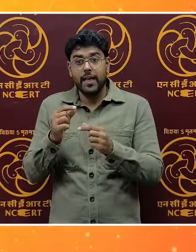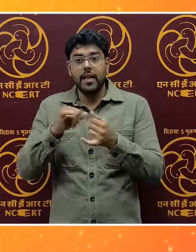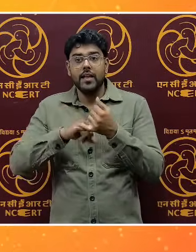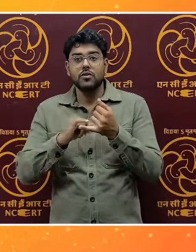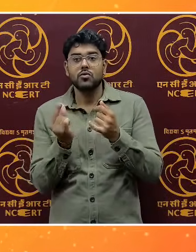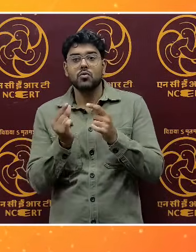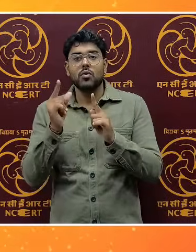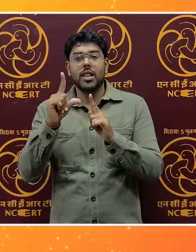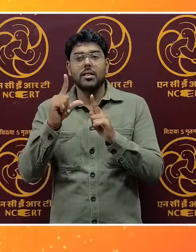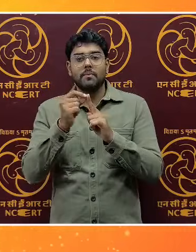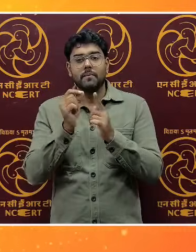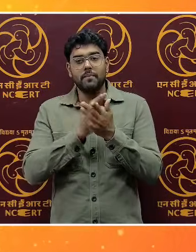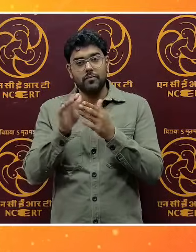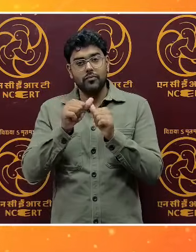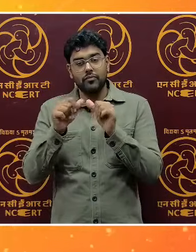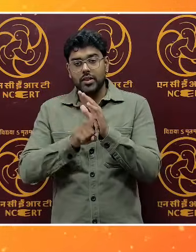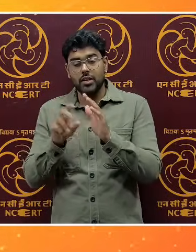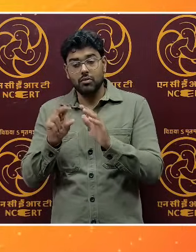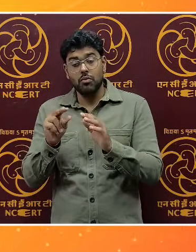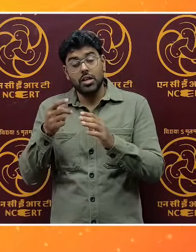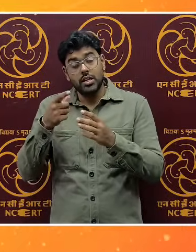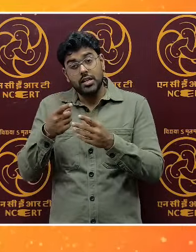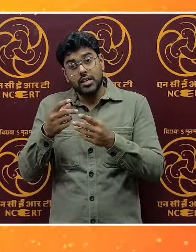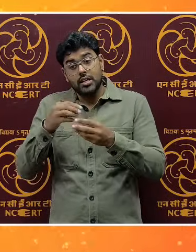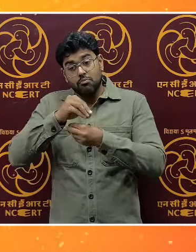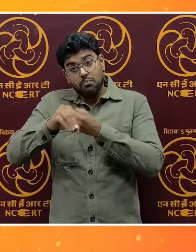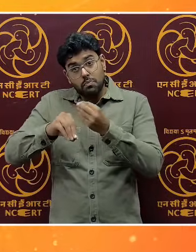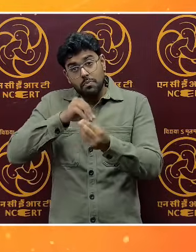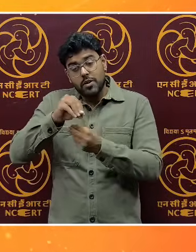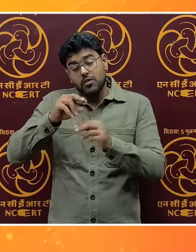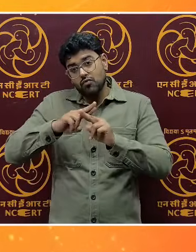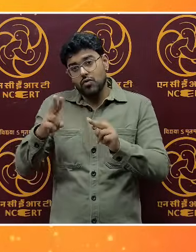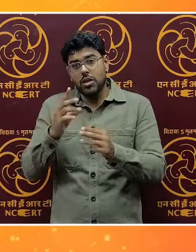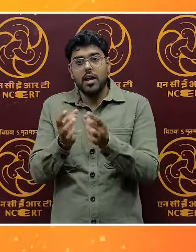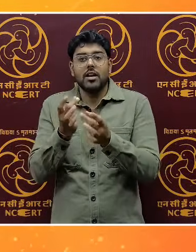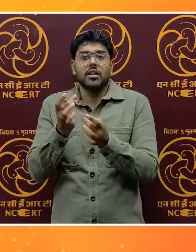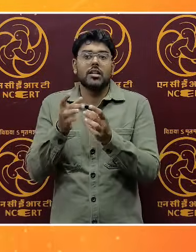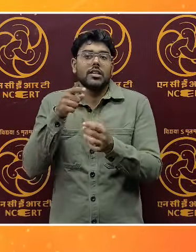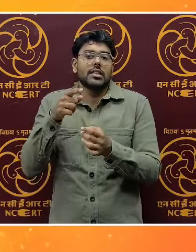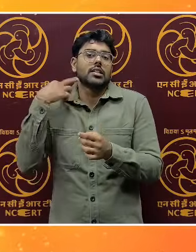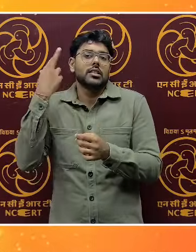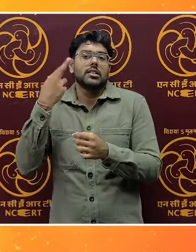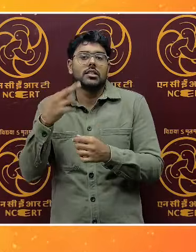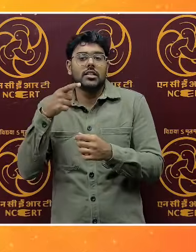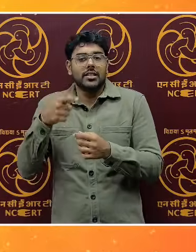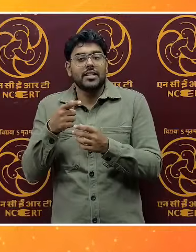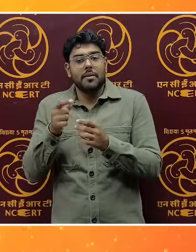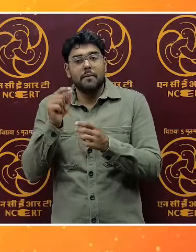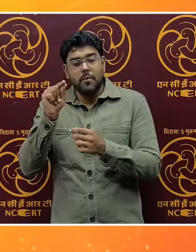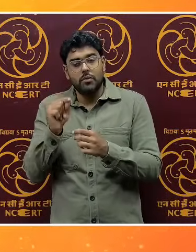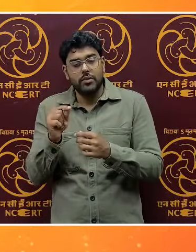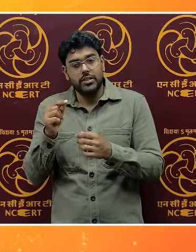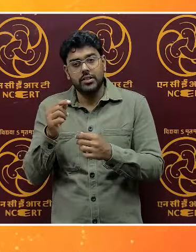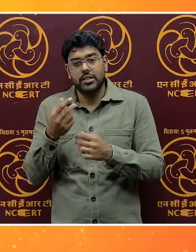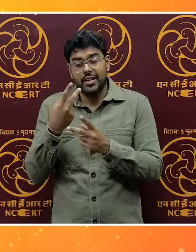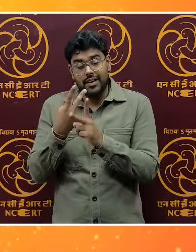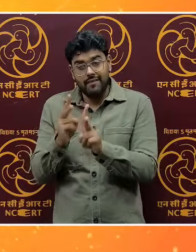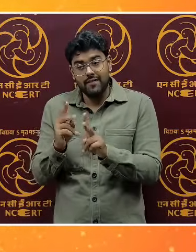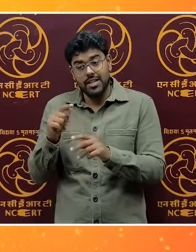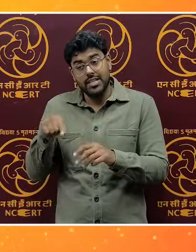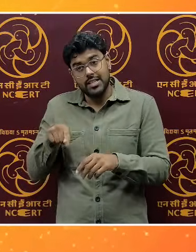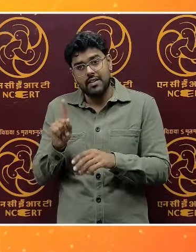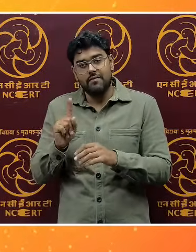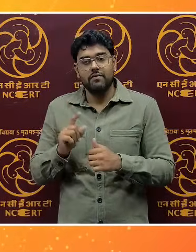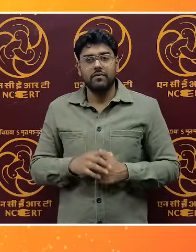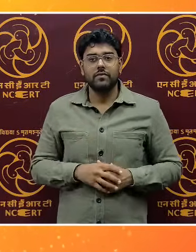It is no more iron. This thing is combined with sulfur. So the properties have changed. We learned that independent properties